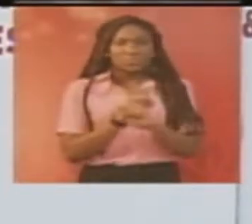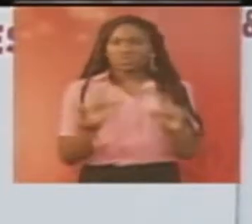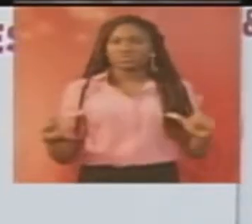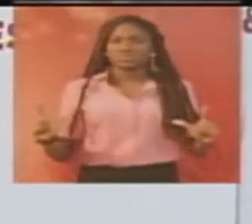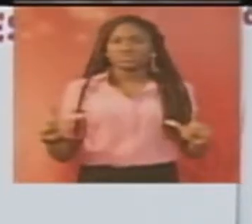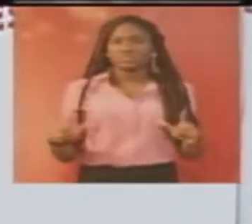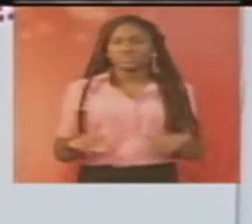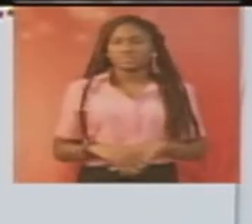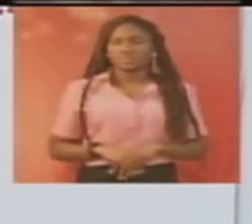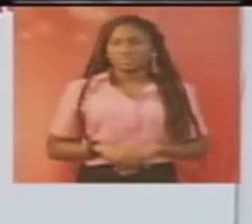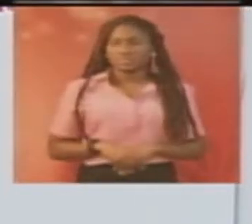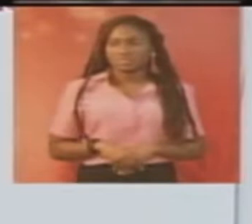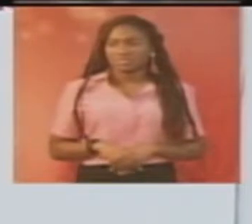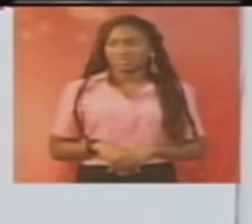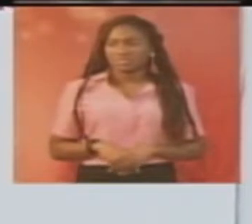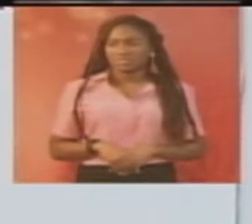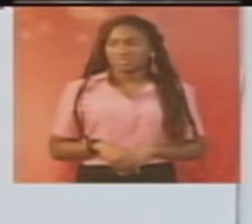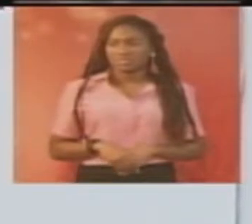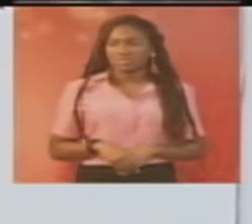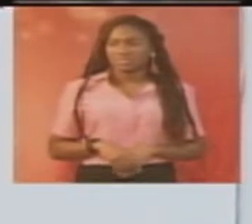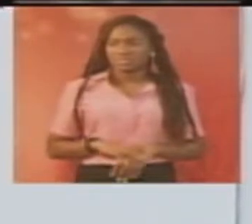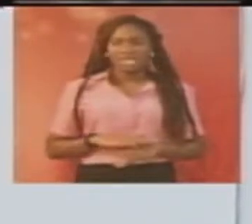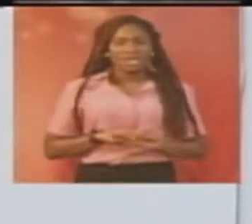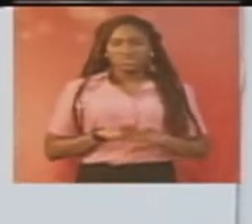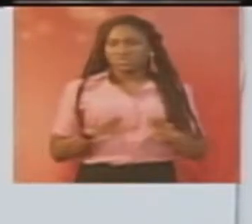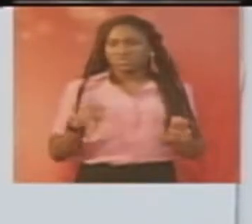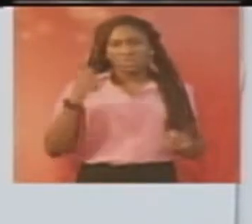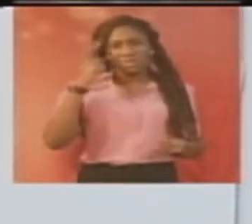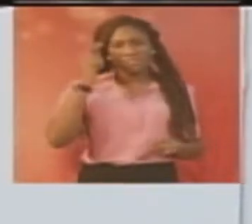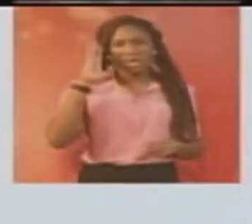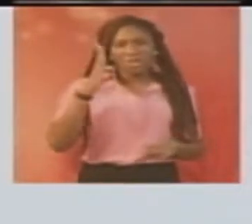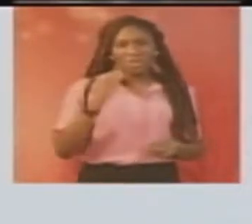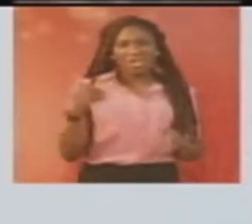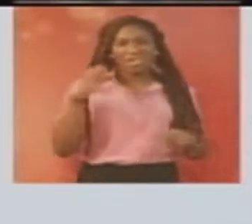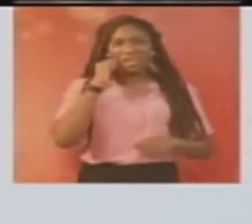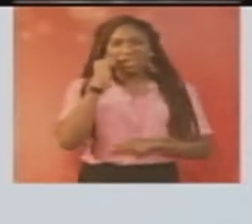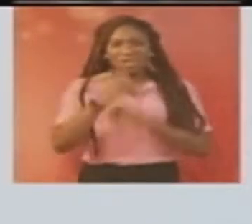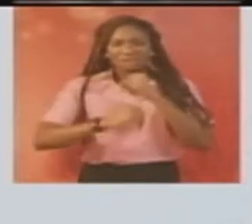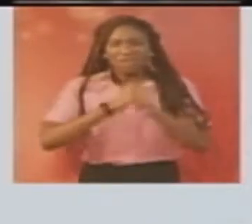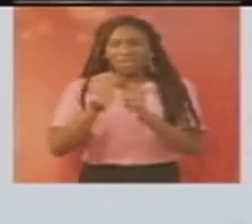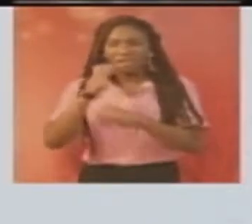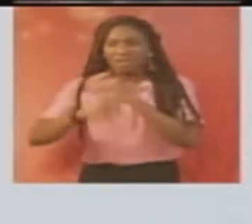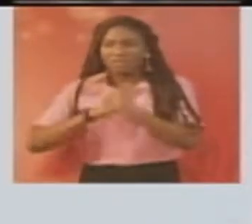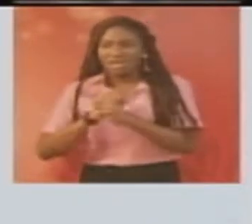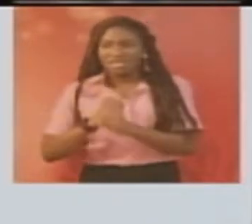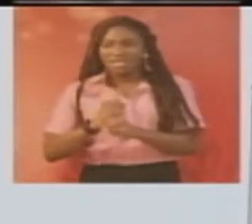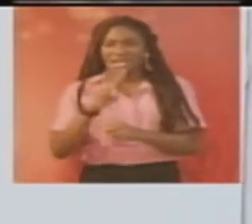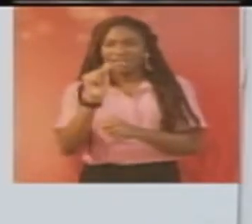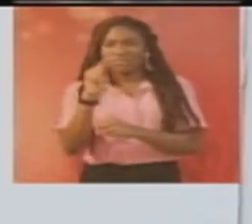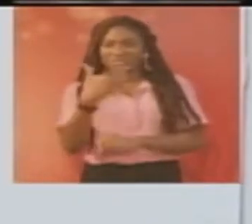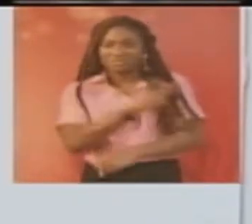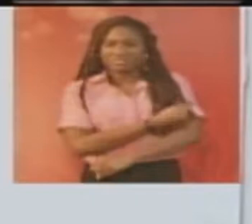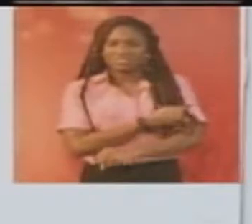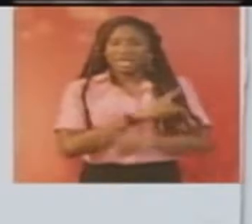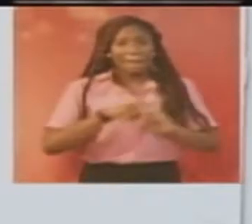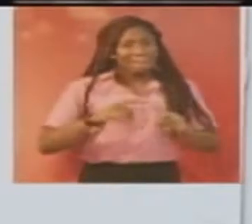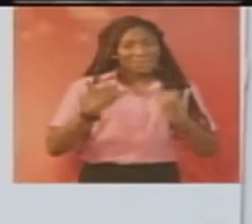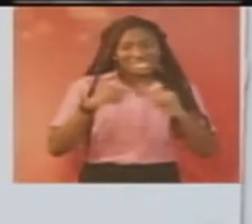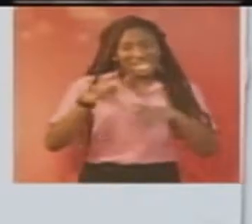then so it'll probably be more like that. I don't expect it will be. But again, we're still learning. We've only known about this virus